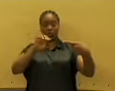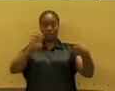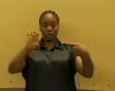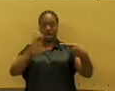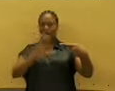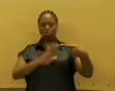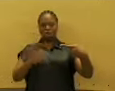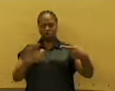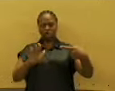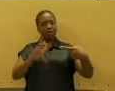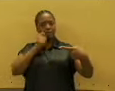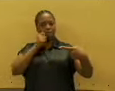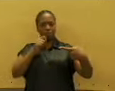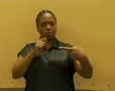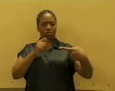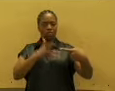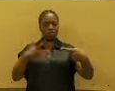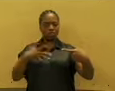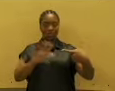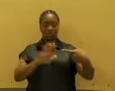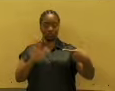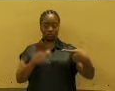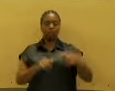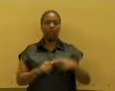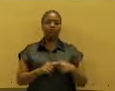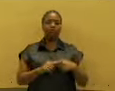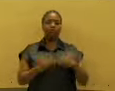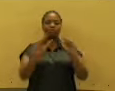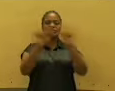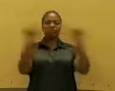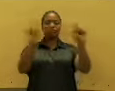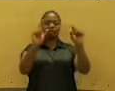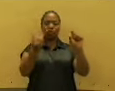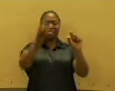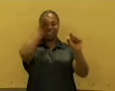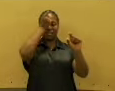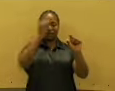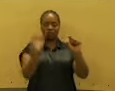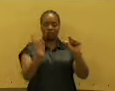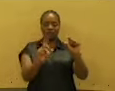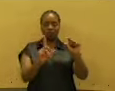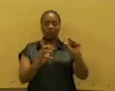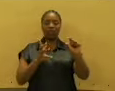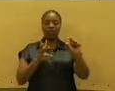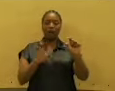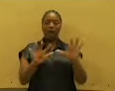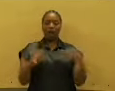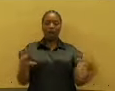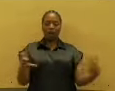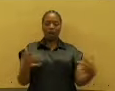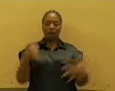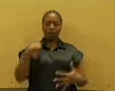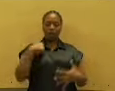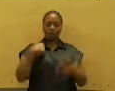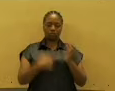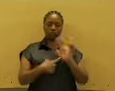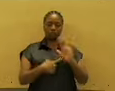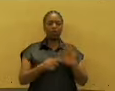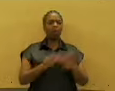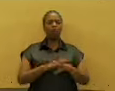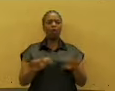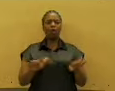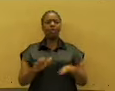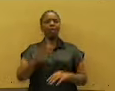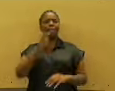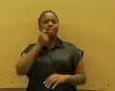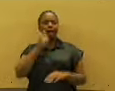So in order to understand this, we could say it's a catch-all category for gender identities that are not exclusively male or female,